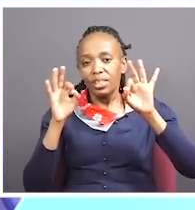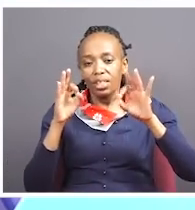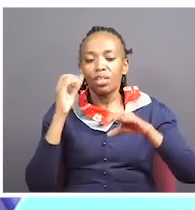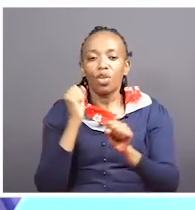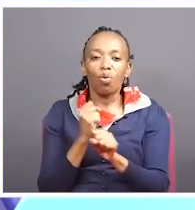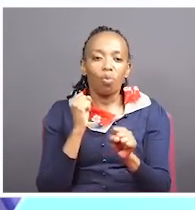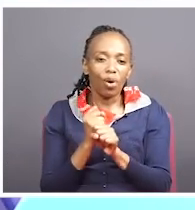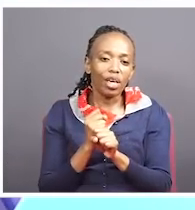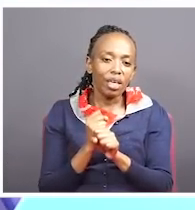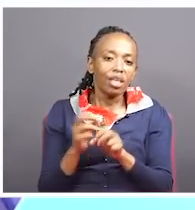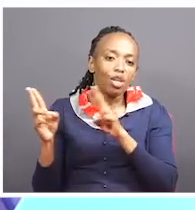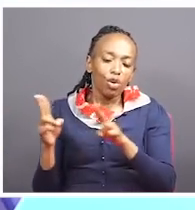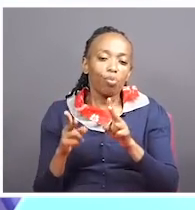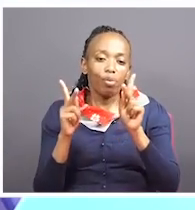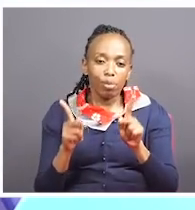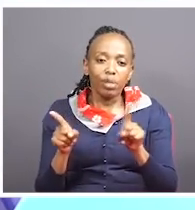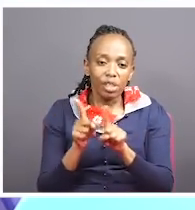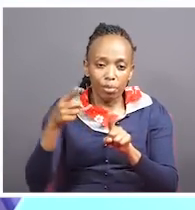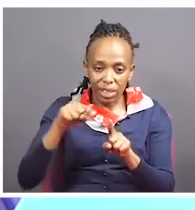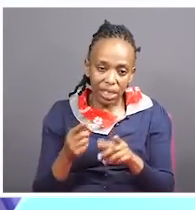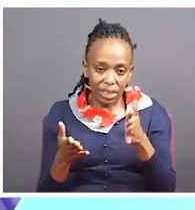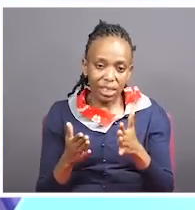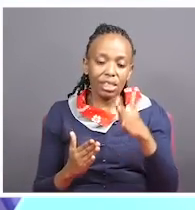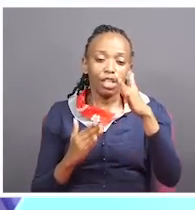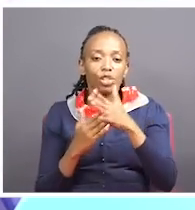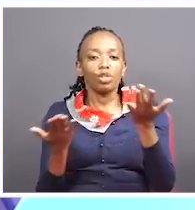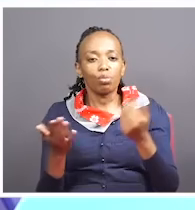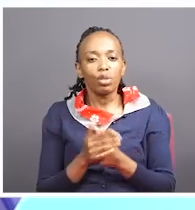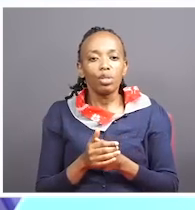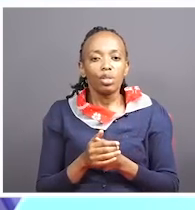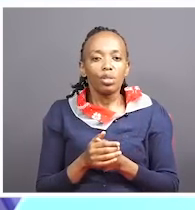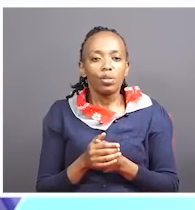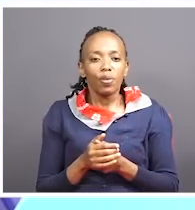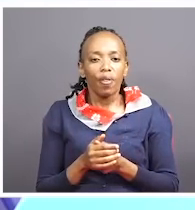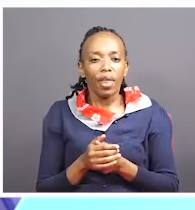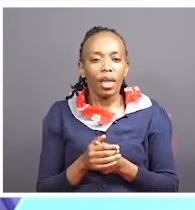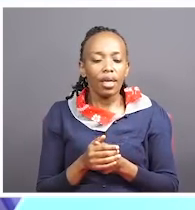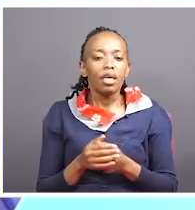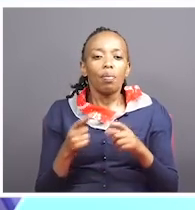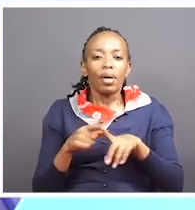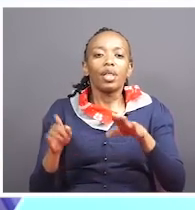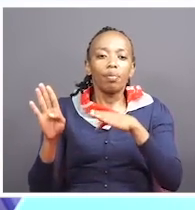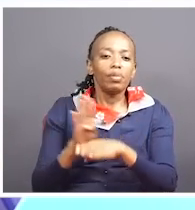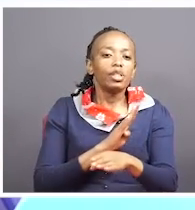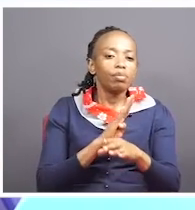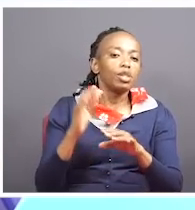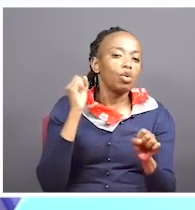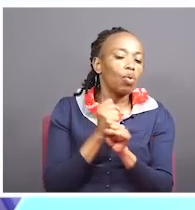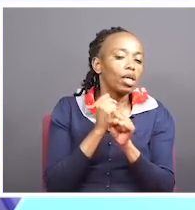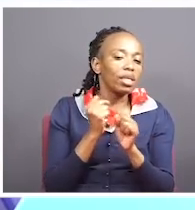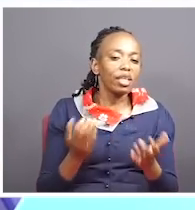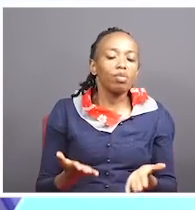video, the what. I mean, for ordinary folks like us, this is the ultimate of fonts. But they are busy working.